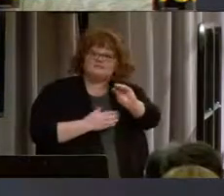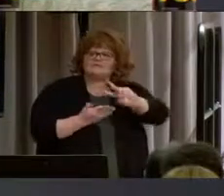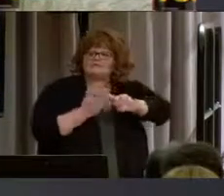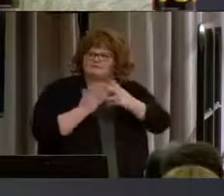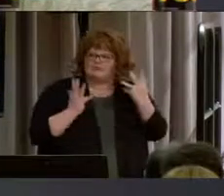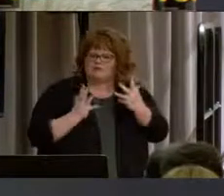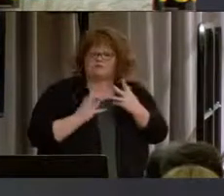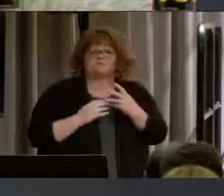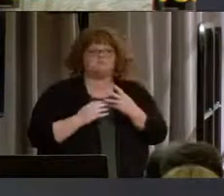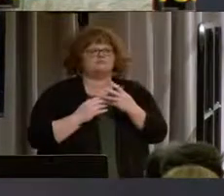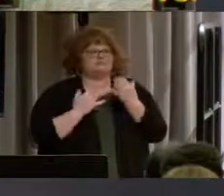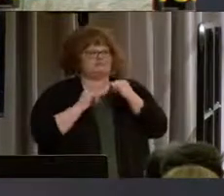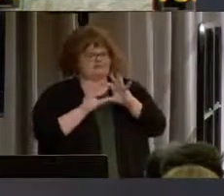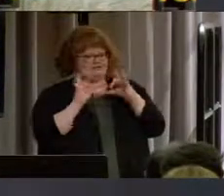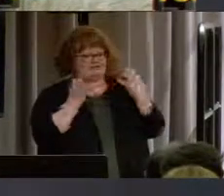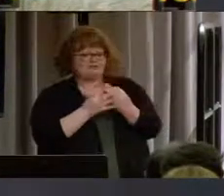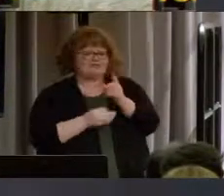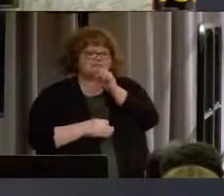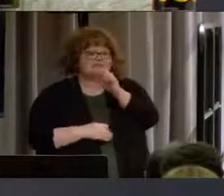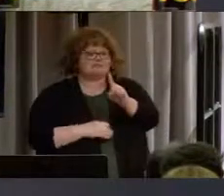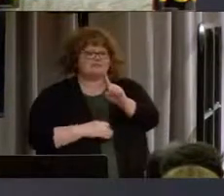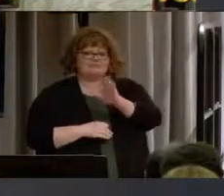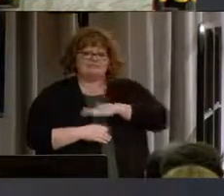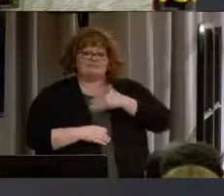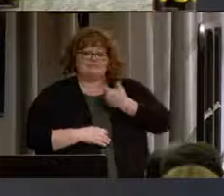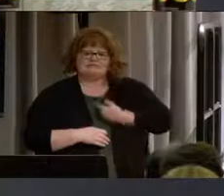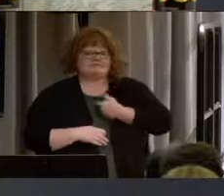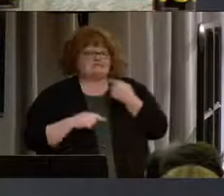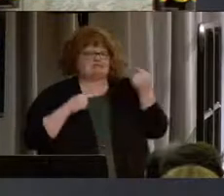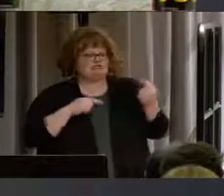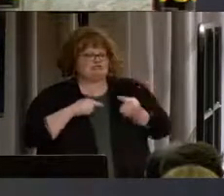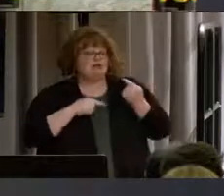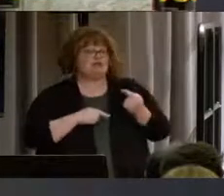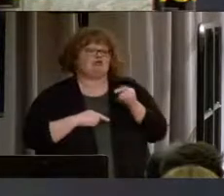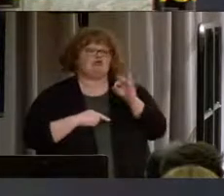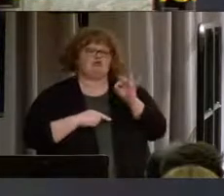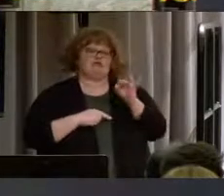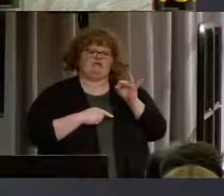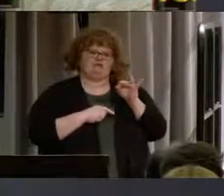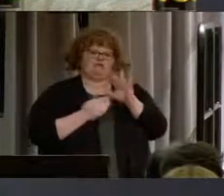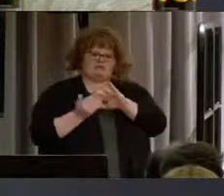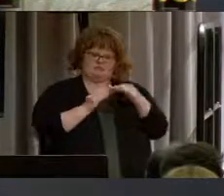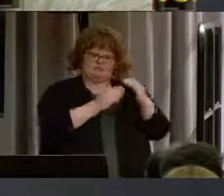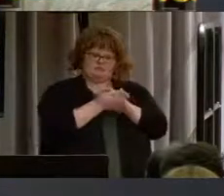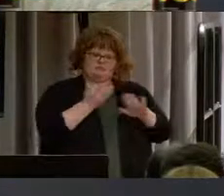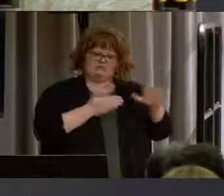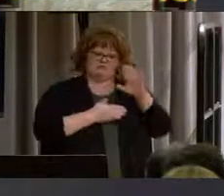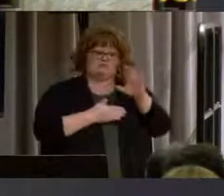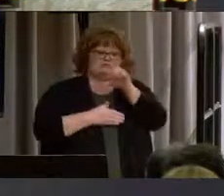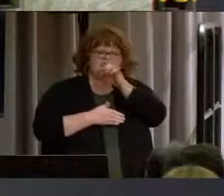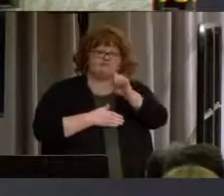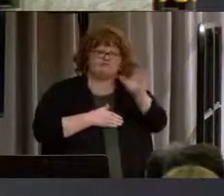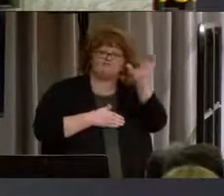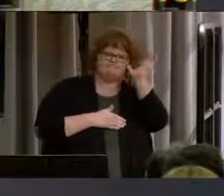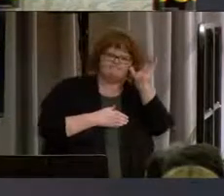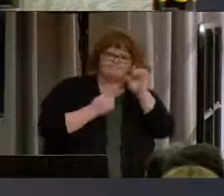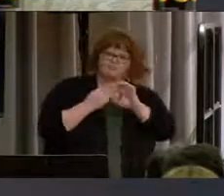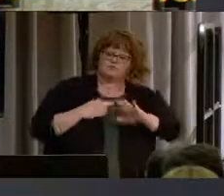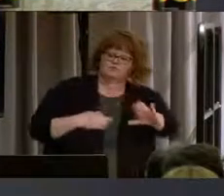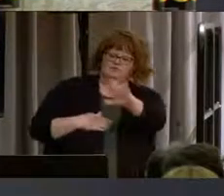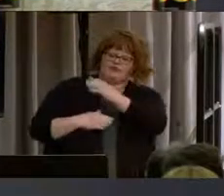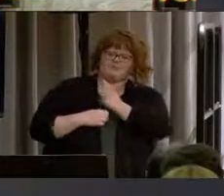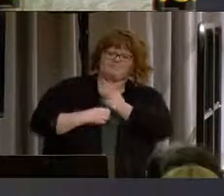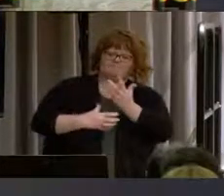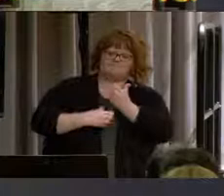still very troubled about whether their voice has been heard enough. The activists certainly feel